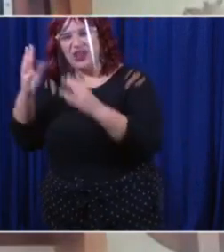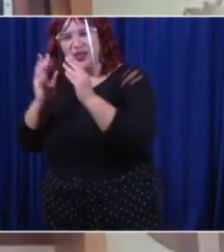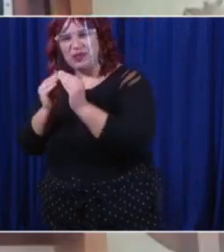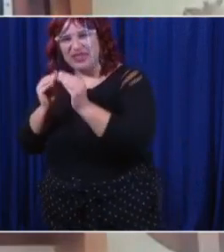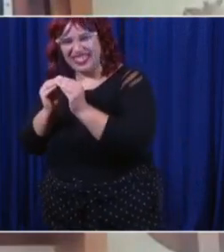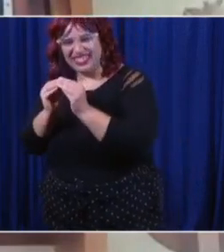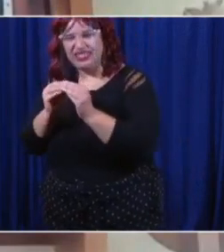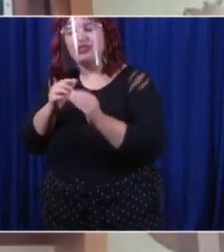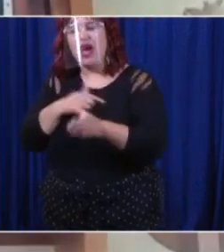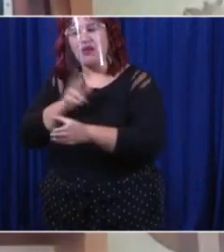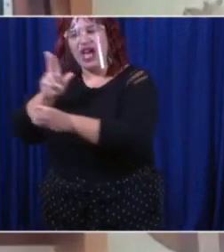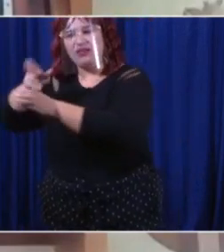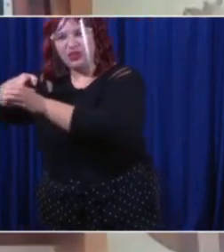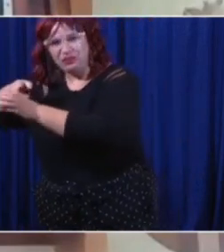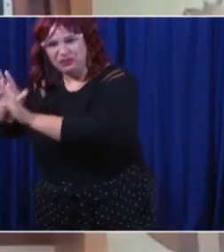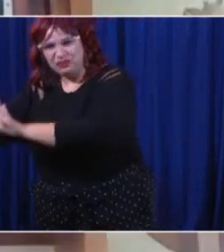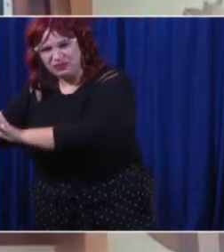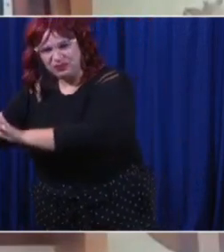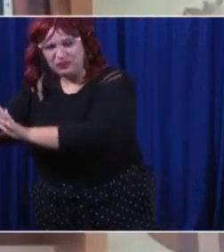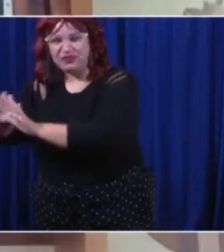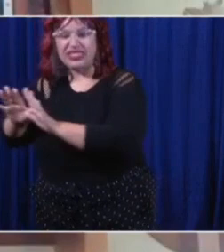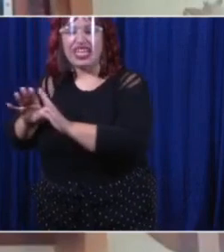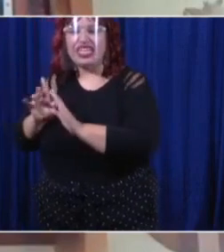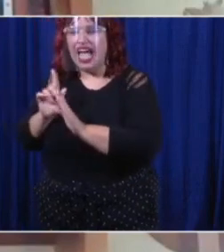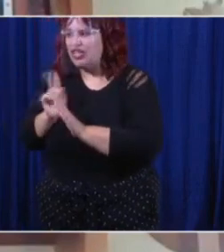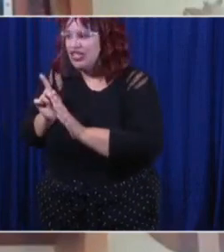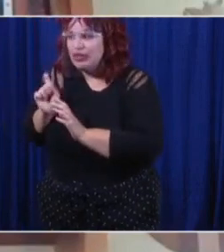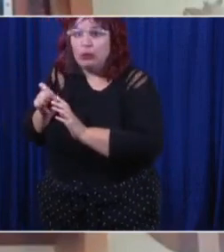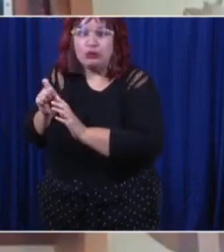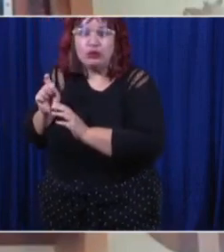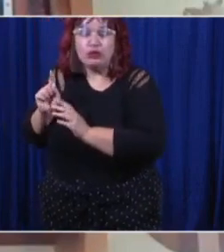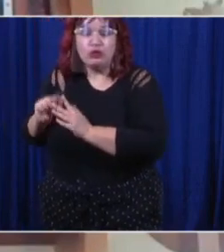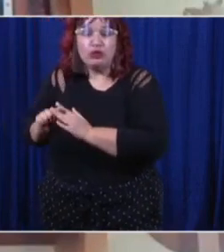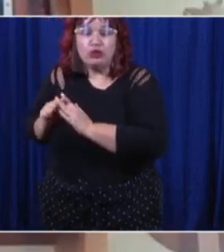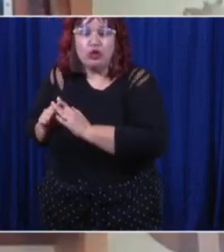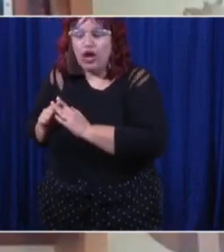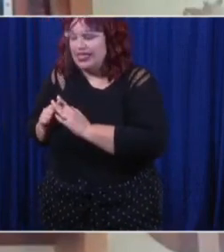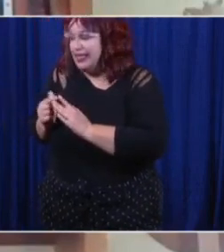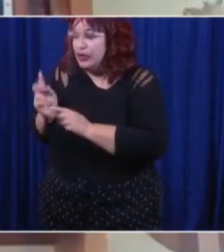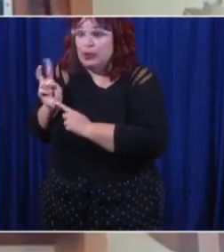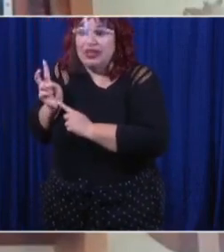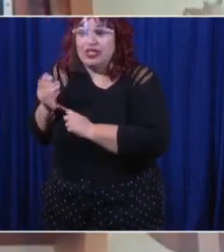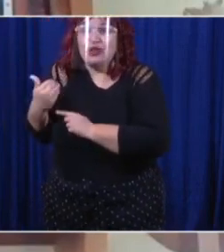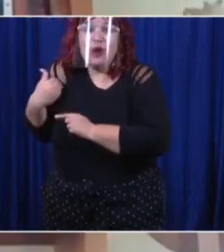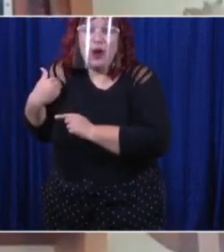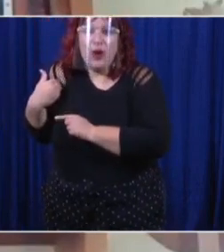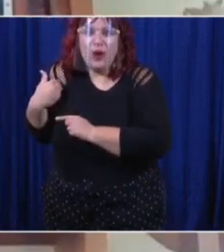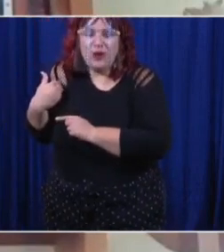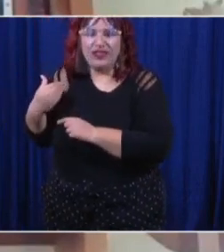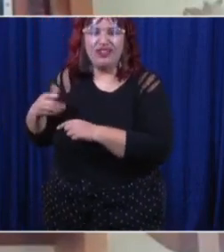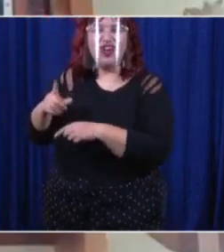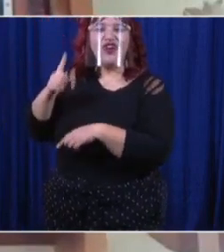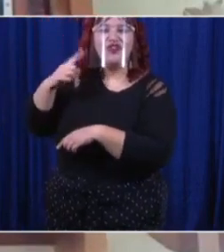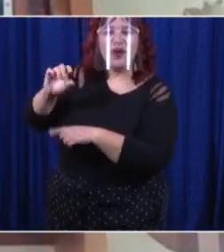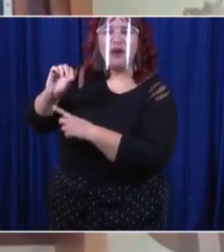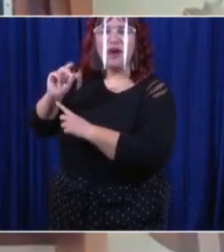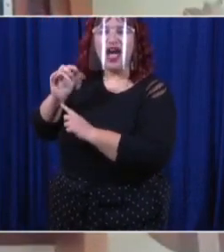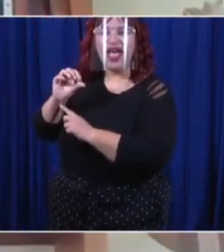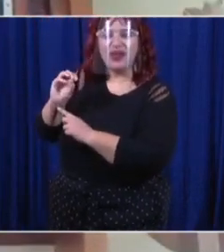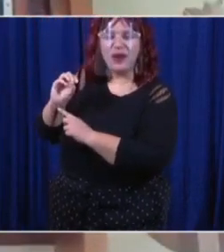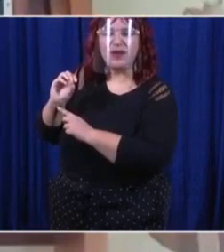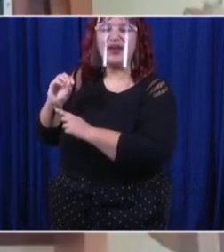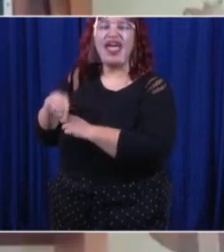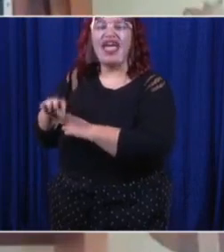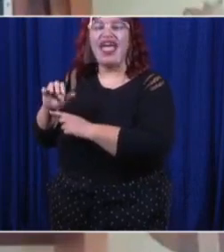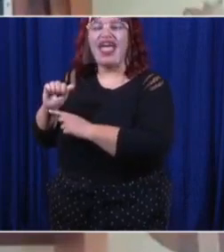a speech right now that was supposed to start a few minutes ago with the Ohio Municipal League, so I'm going to switch over to that. But